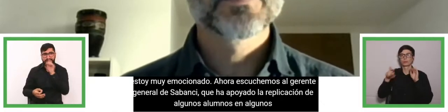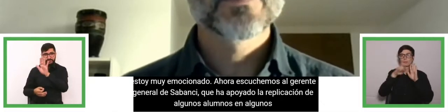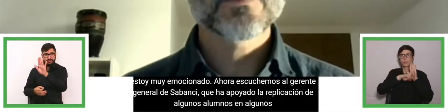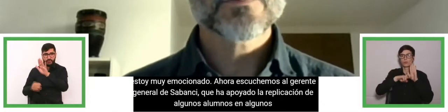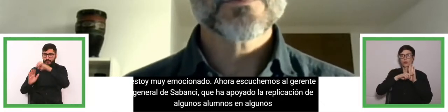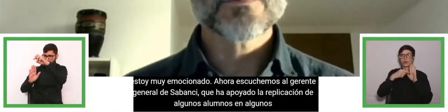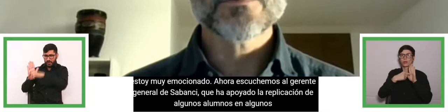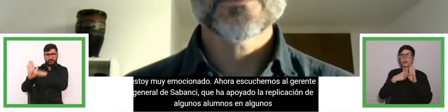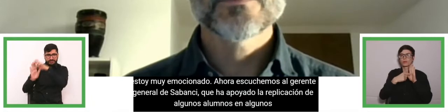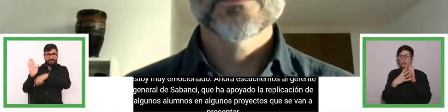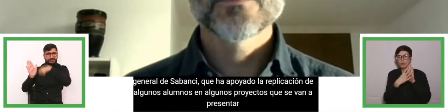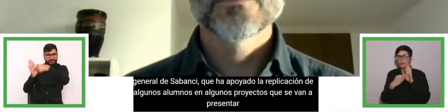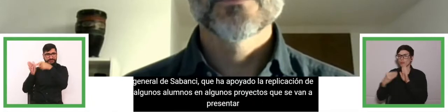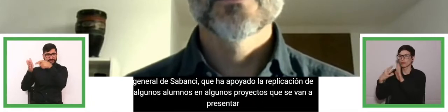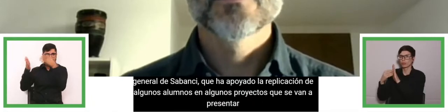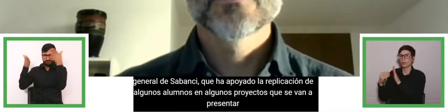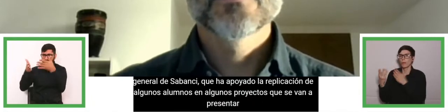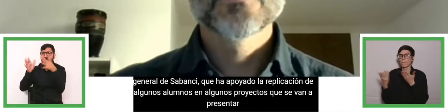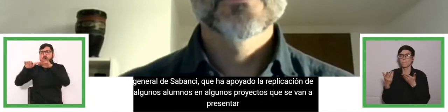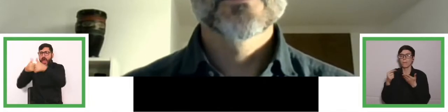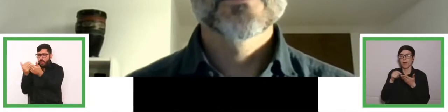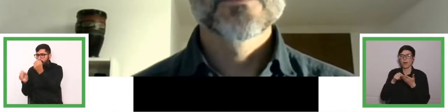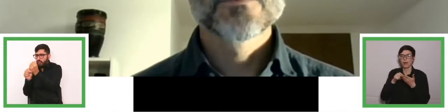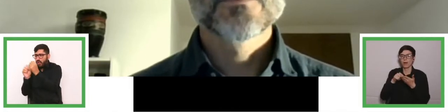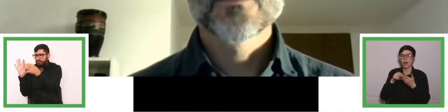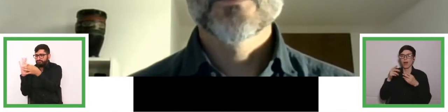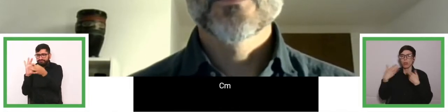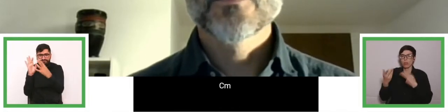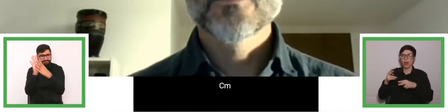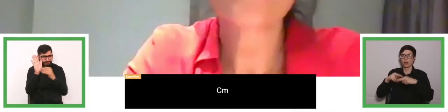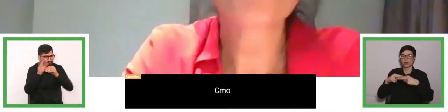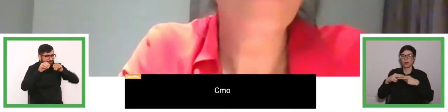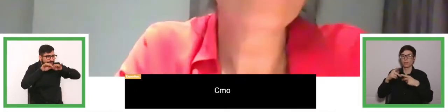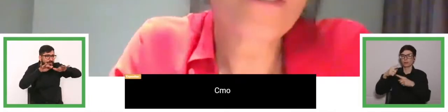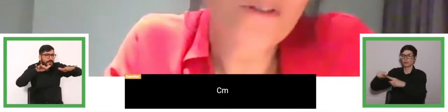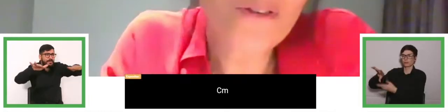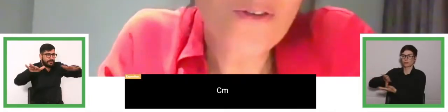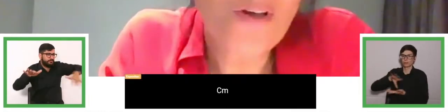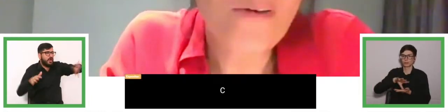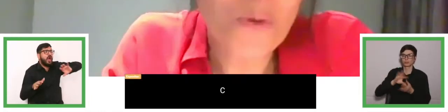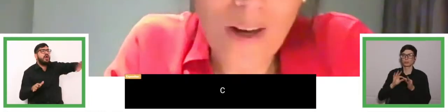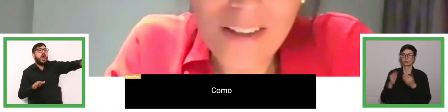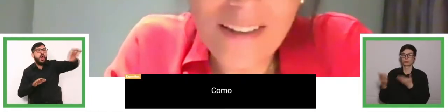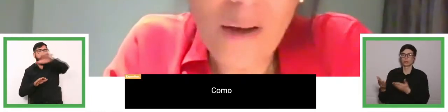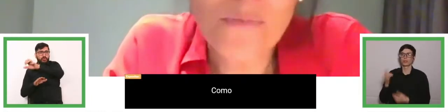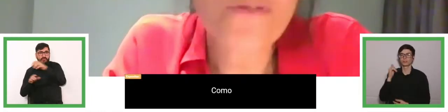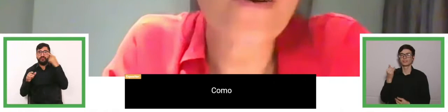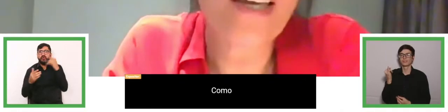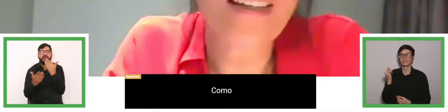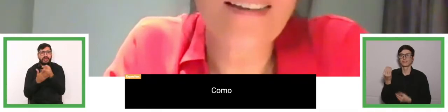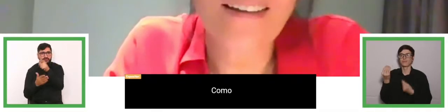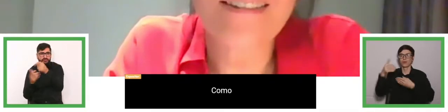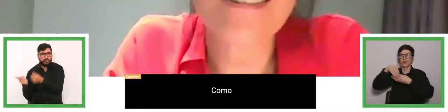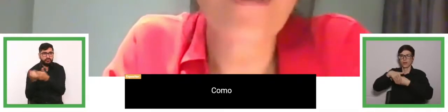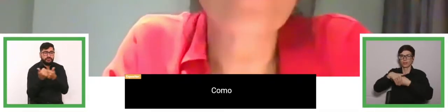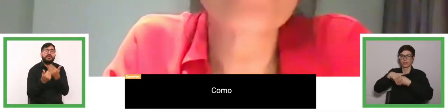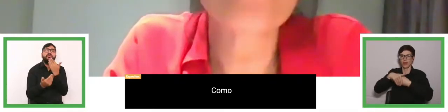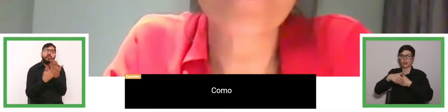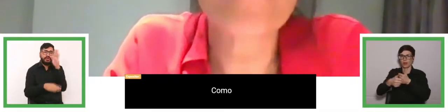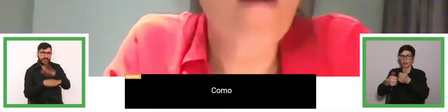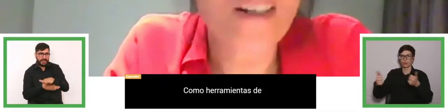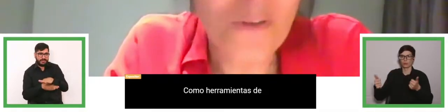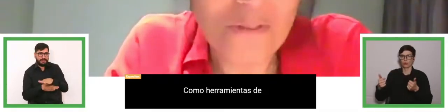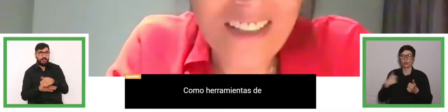partner? Of course. Thank you, Loic, and good afternoon to everyone. I'm very excited